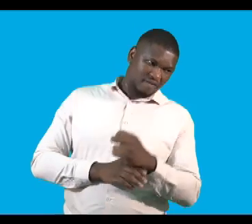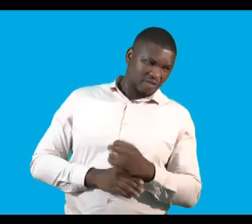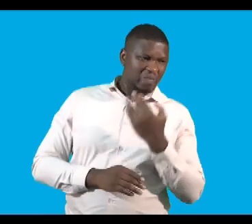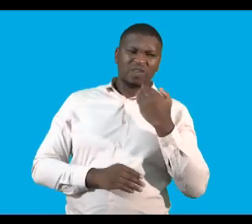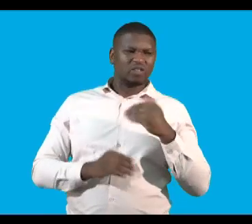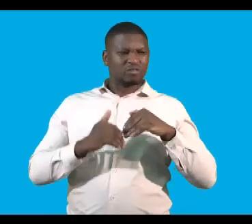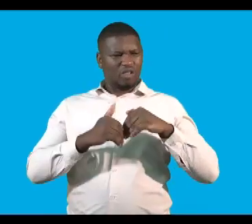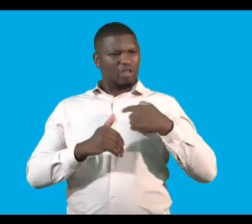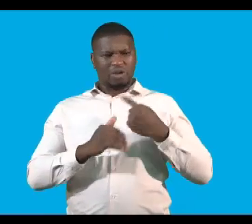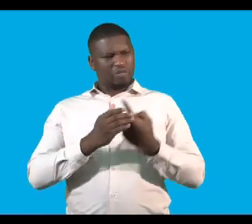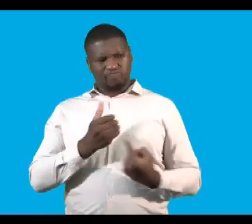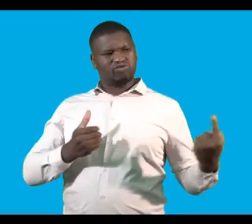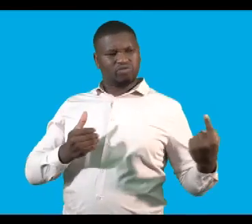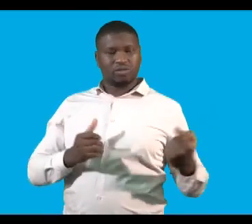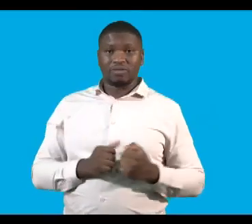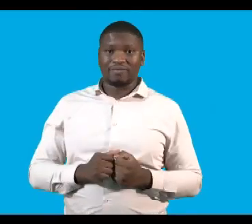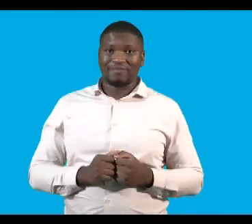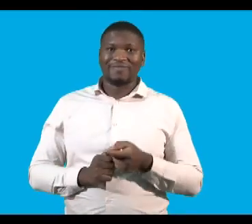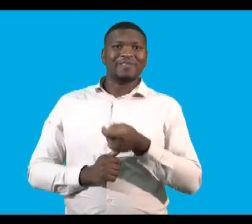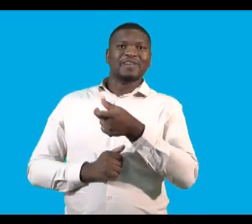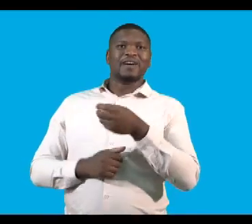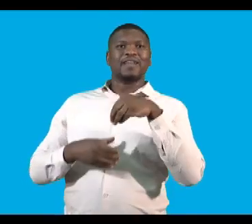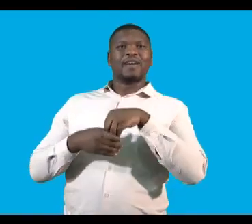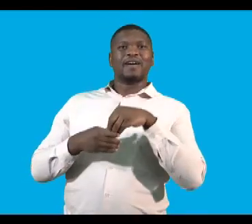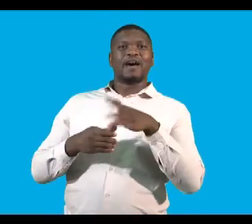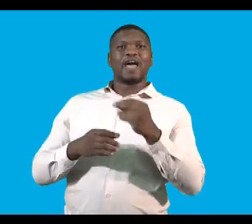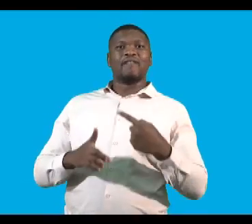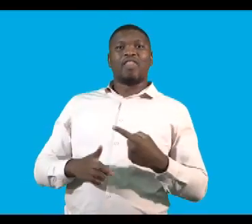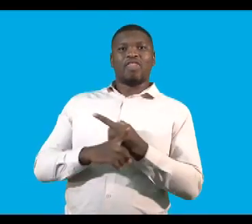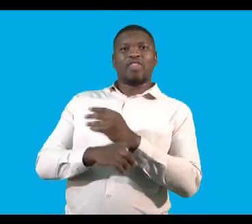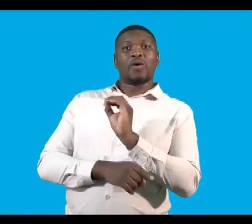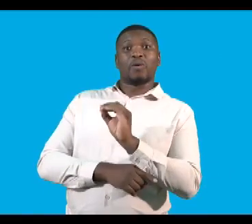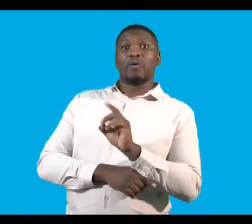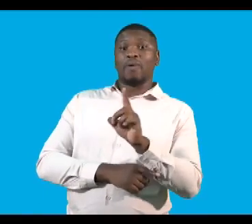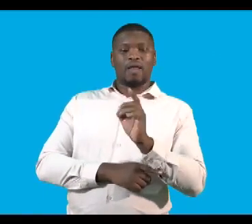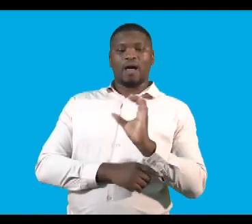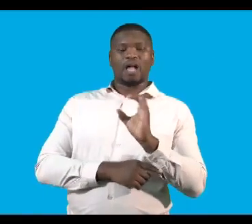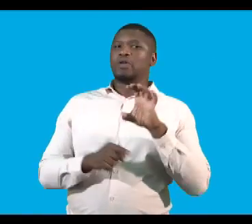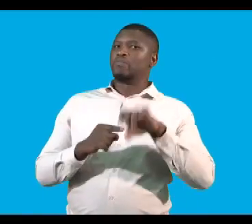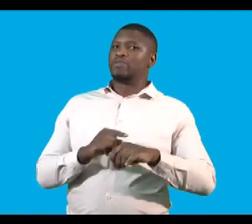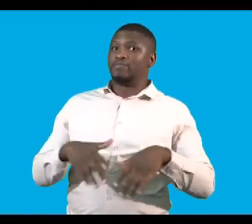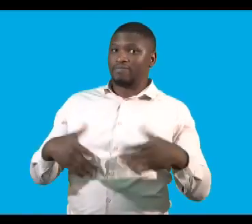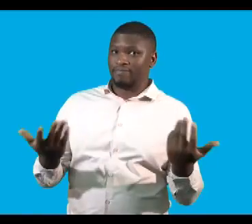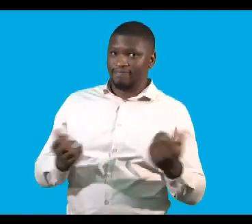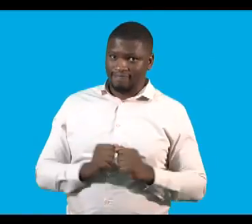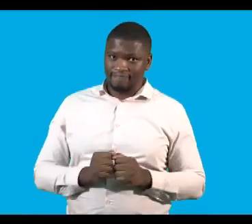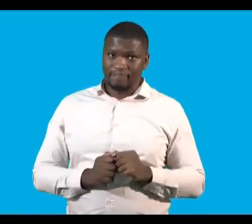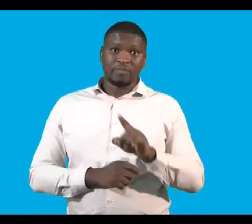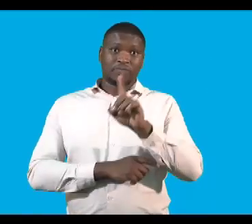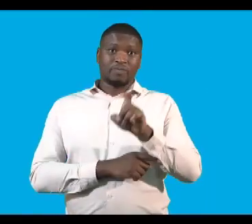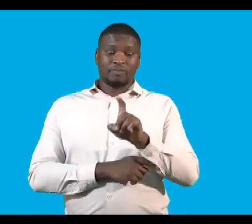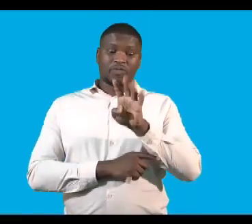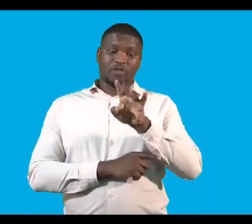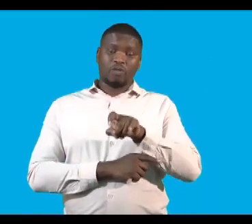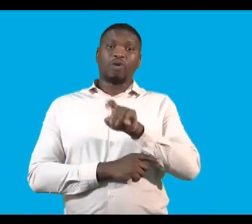is obviously a little sarcastic, but Calvin doesn't pick up on that. So question 4.4, the answer